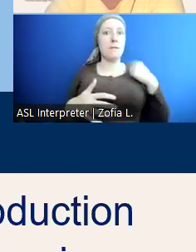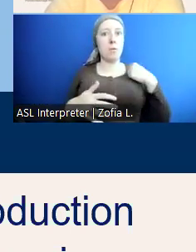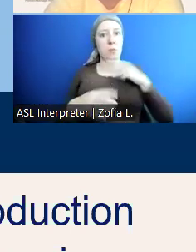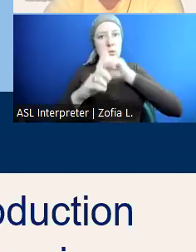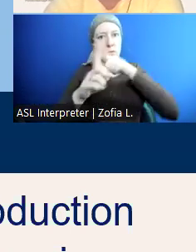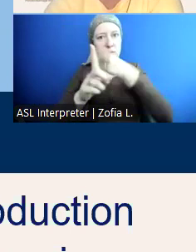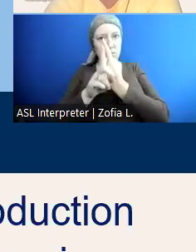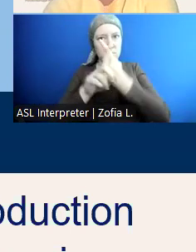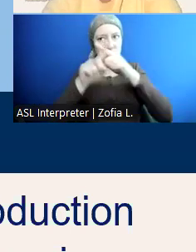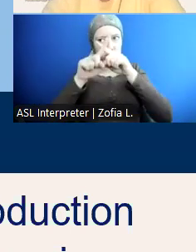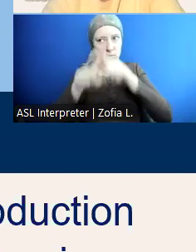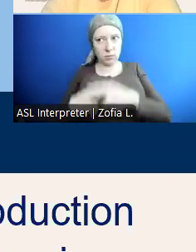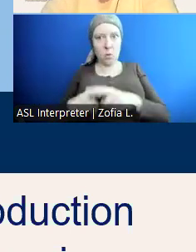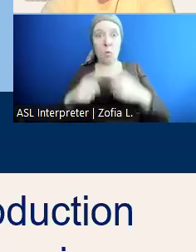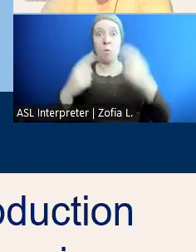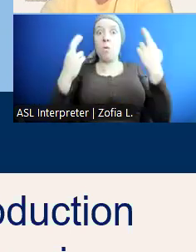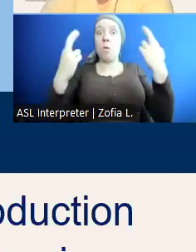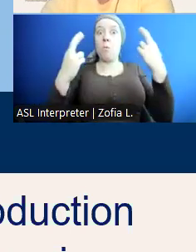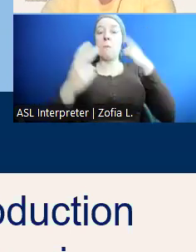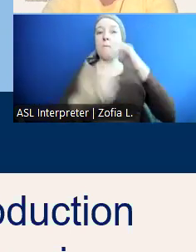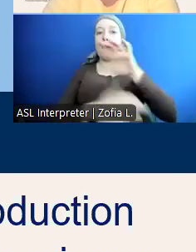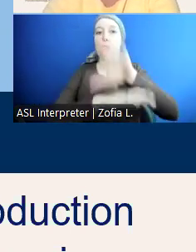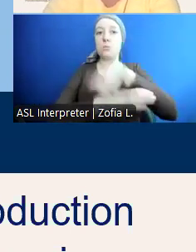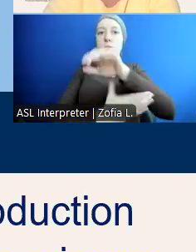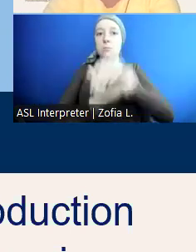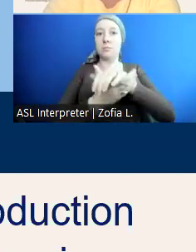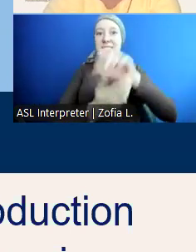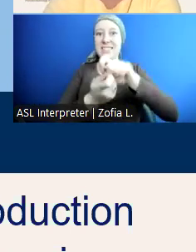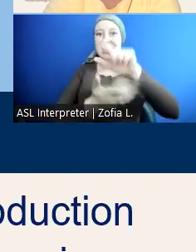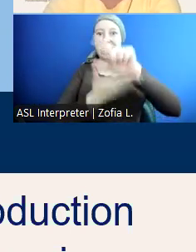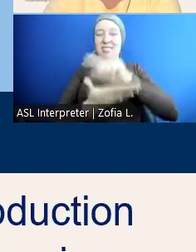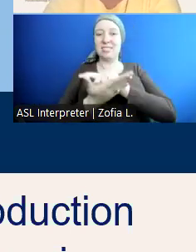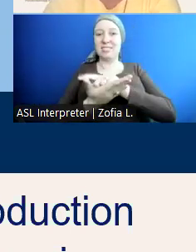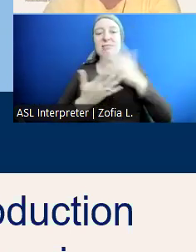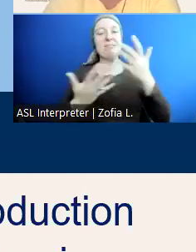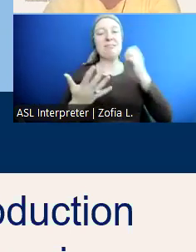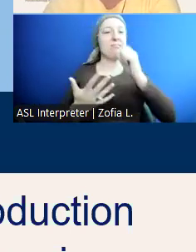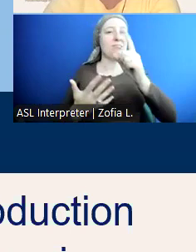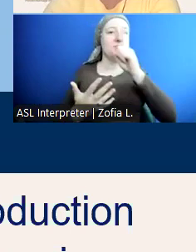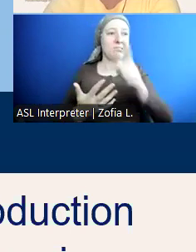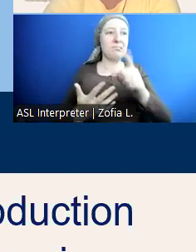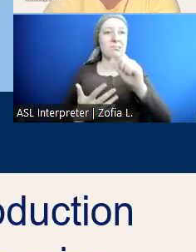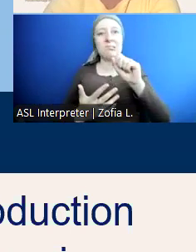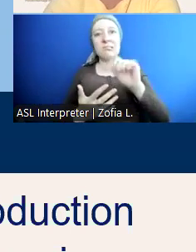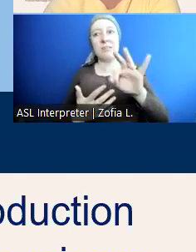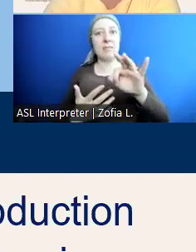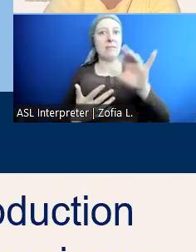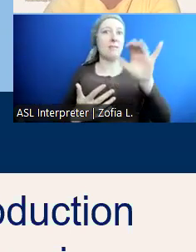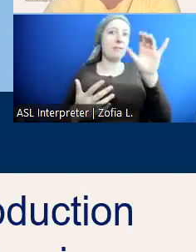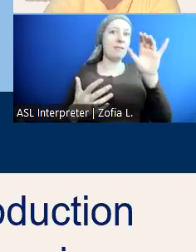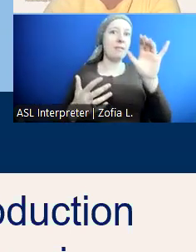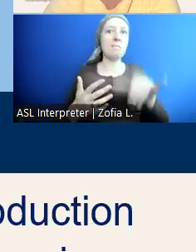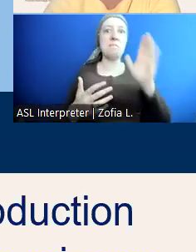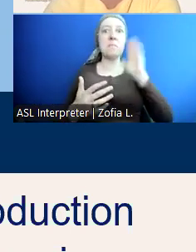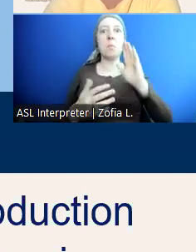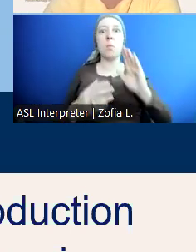or hoping for forced marriage specific laws, I don't know if that would have, you know, fully, you know, true